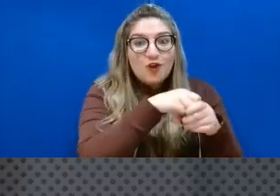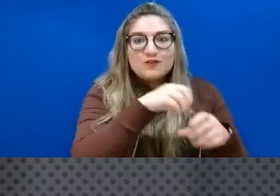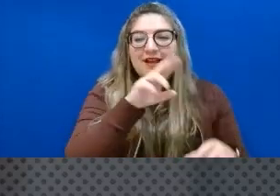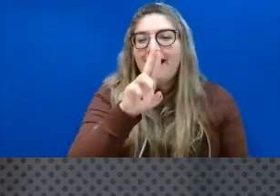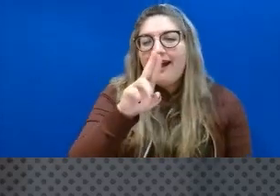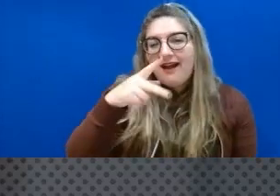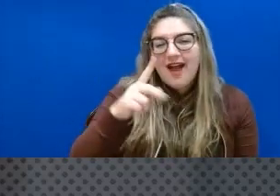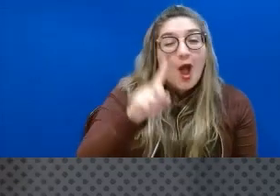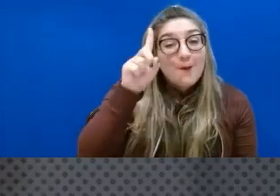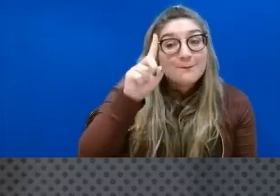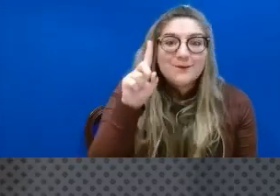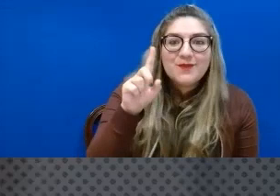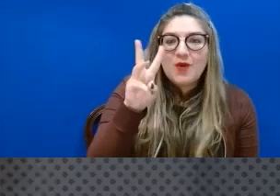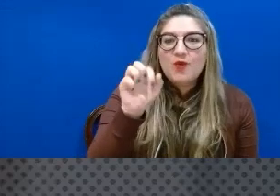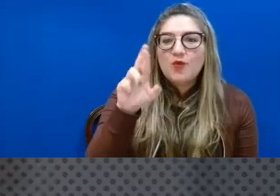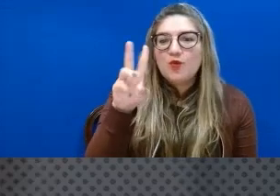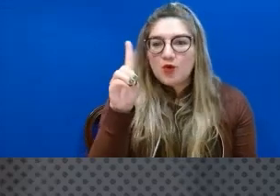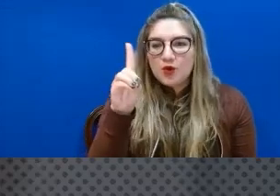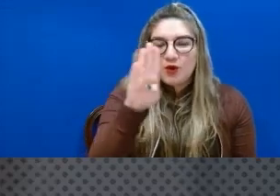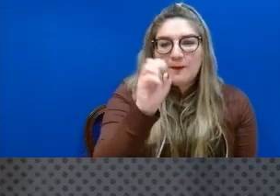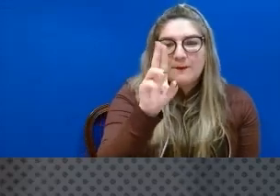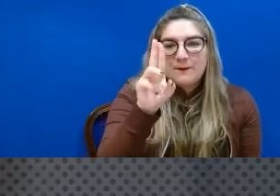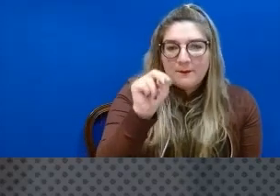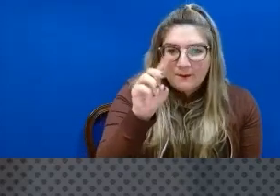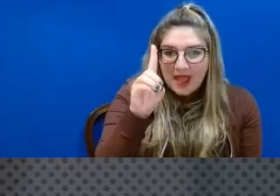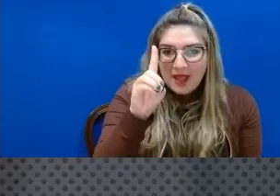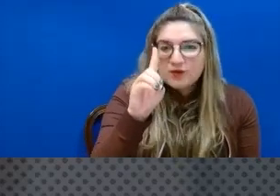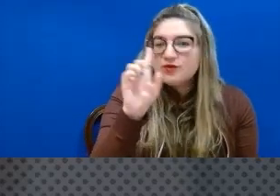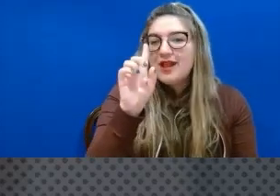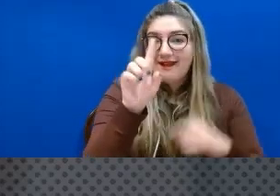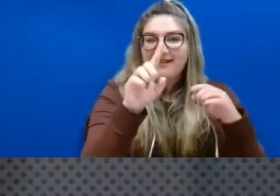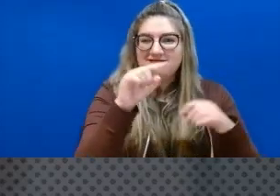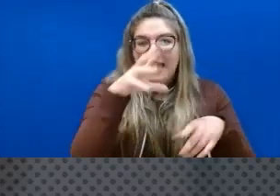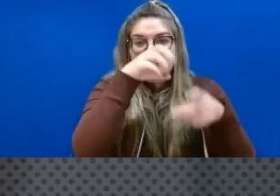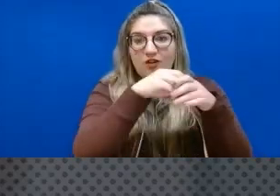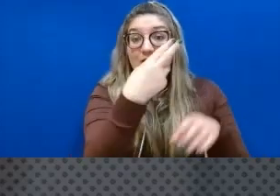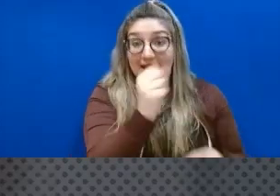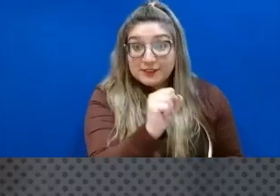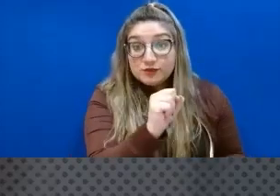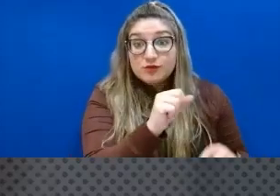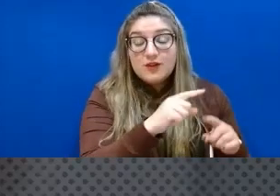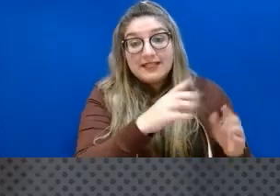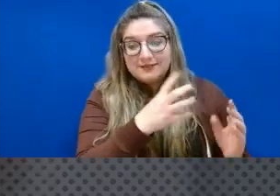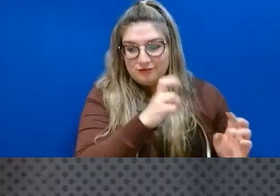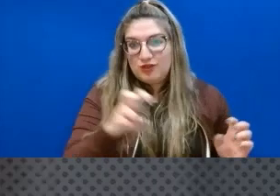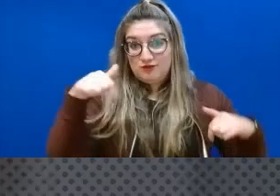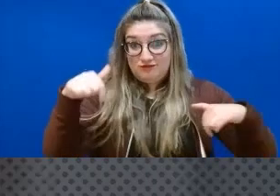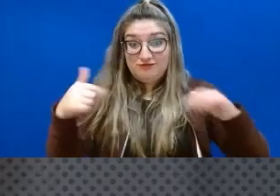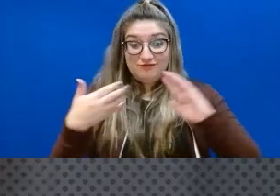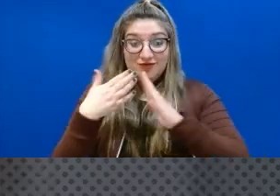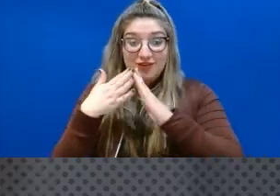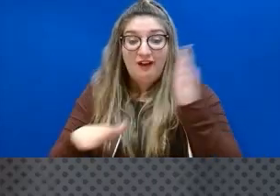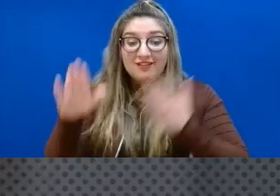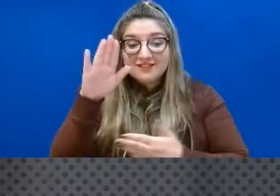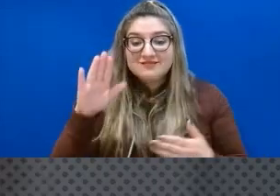And so we've really developed that relationship. If it's not myself, if it's Ben or Blue, of like knowing the history and the dynamics